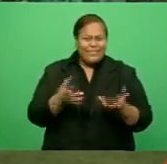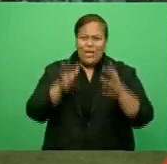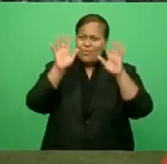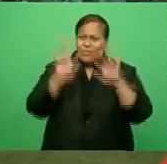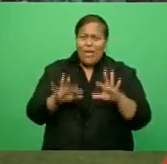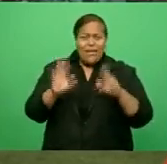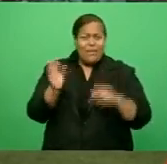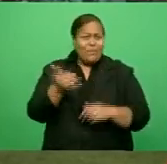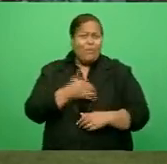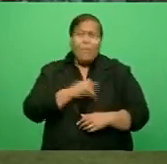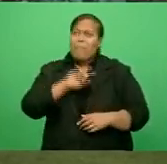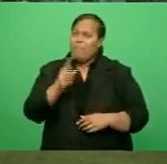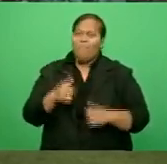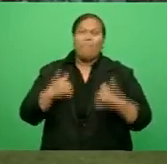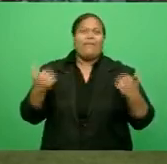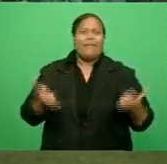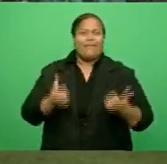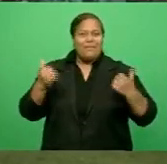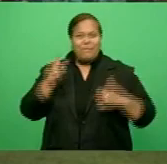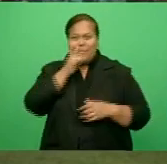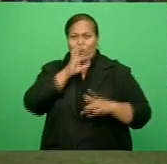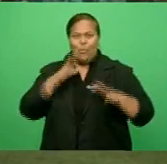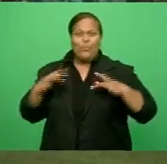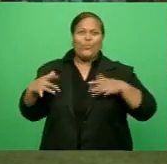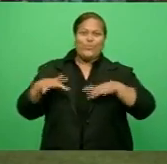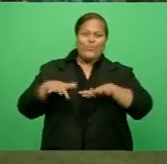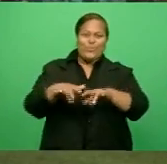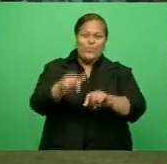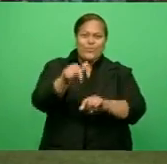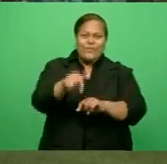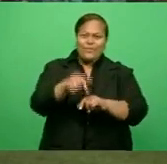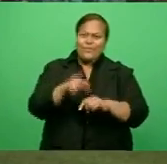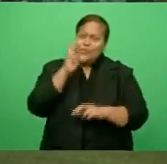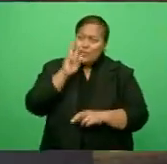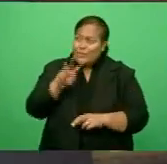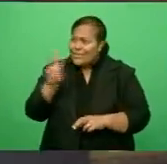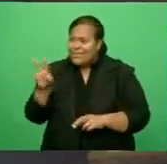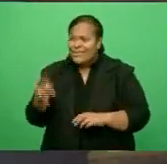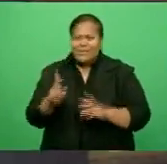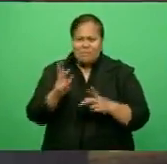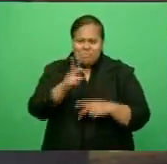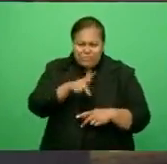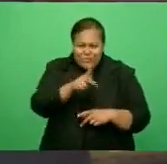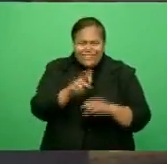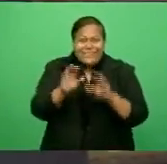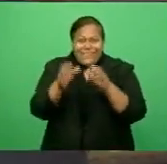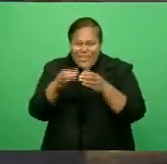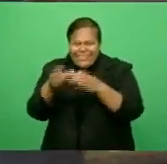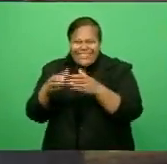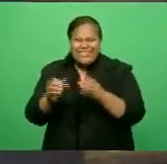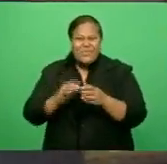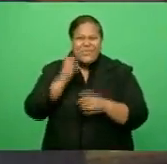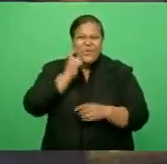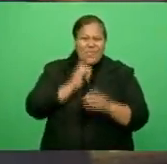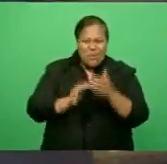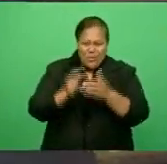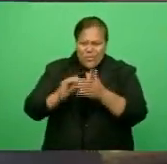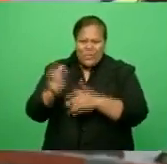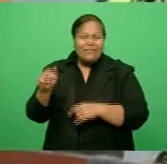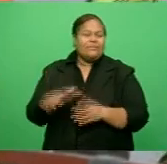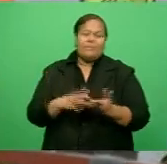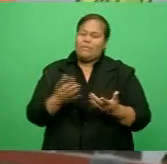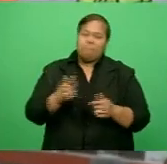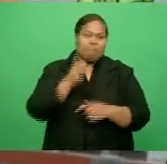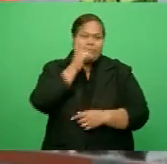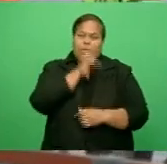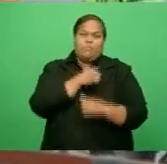it started off raining and you can see some pools around here. But the people are in numbers and they are making money,